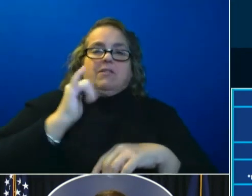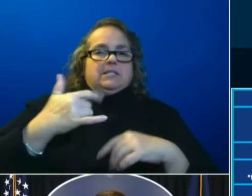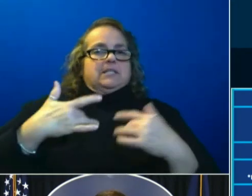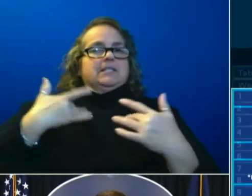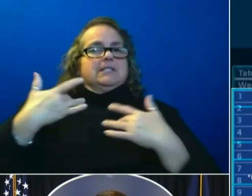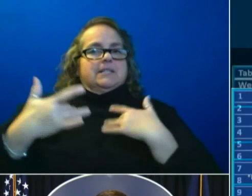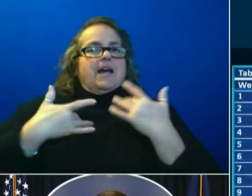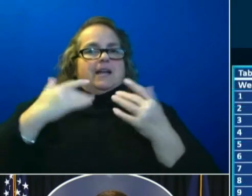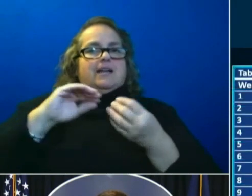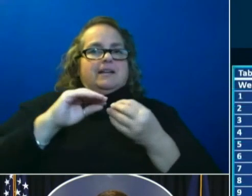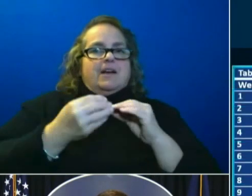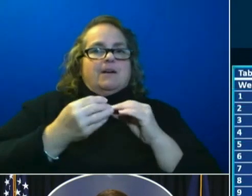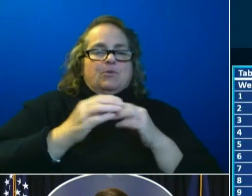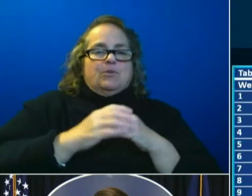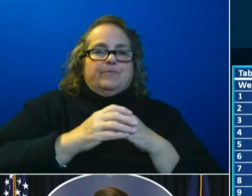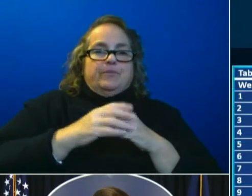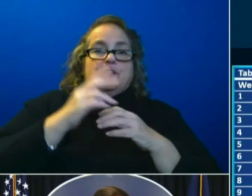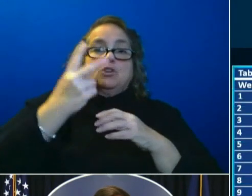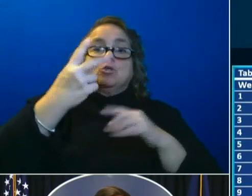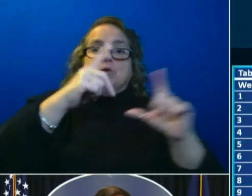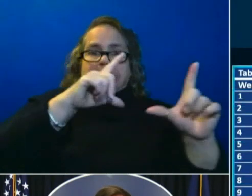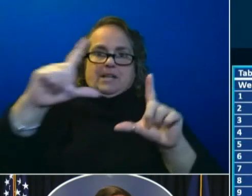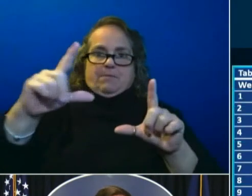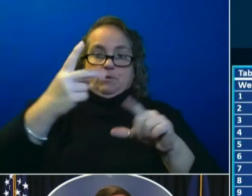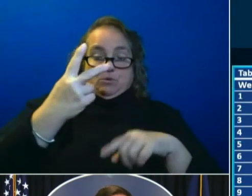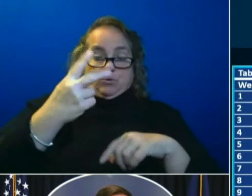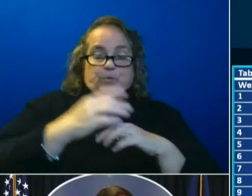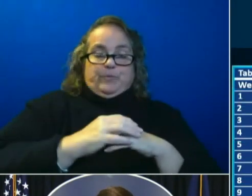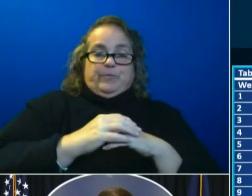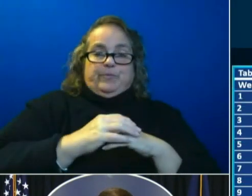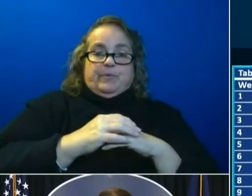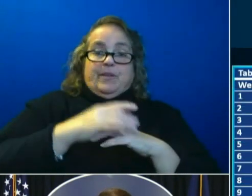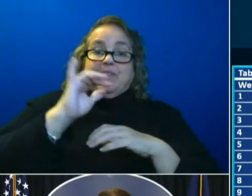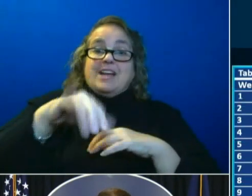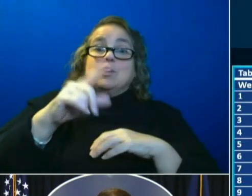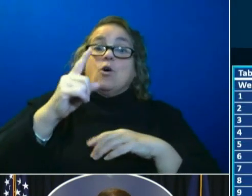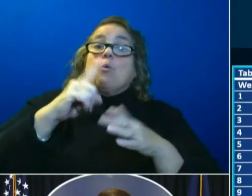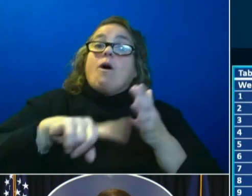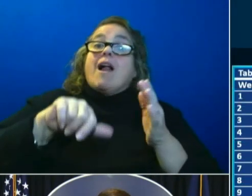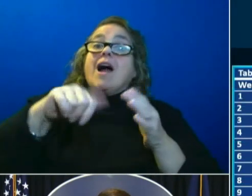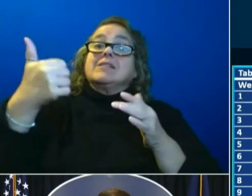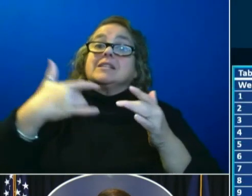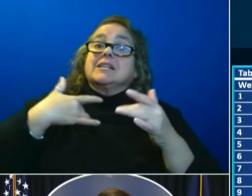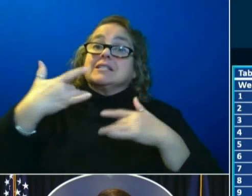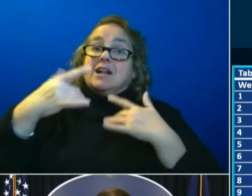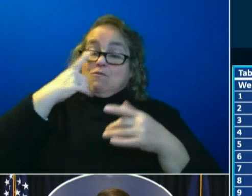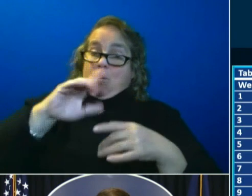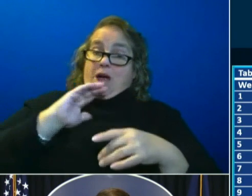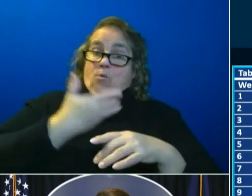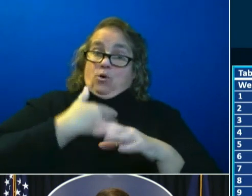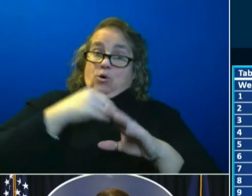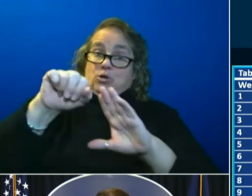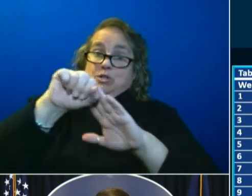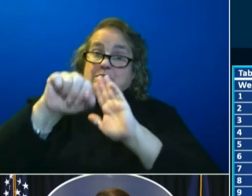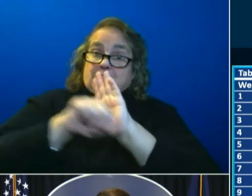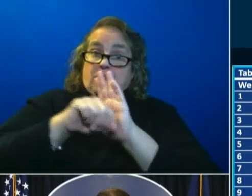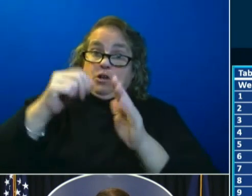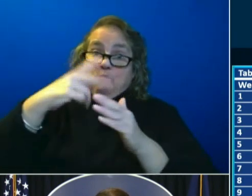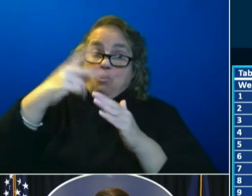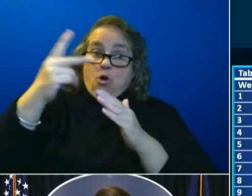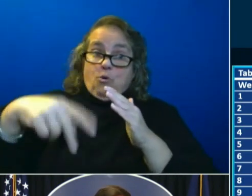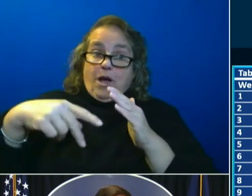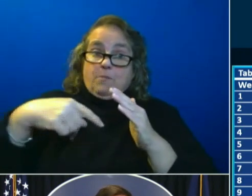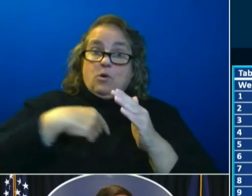2. Here is what else is exciting for our state program. We have